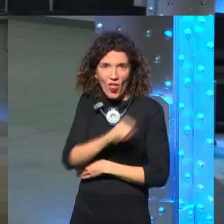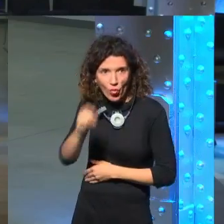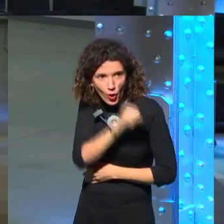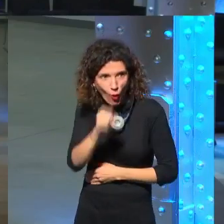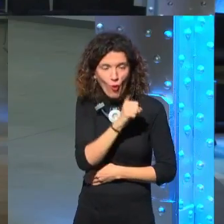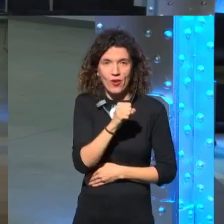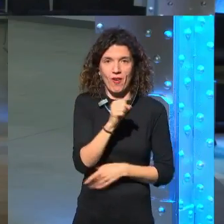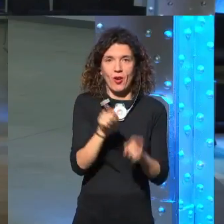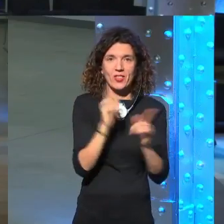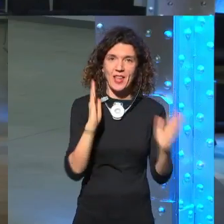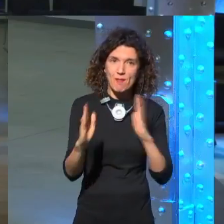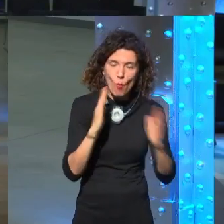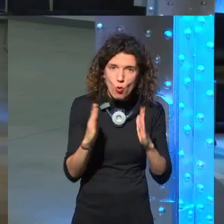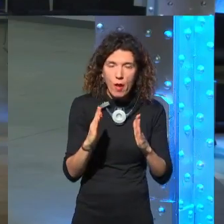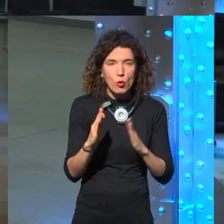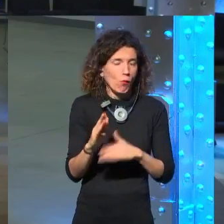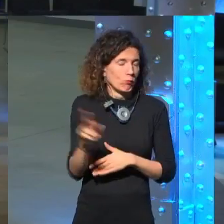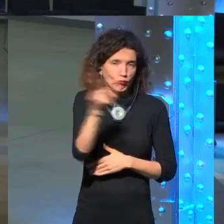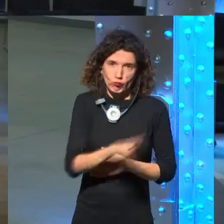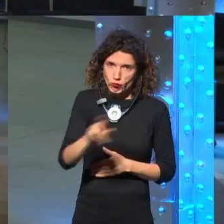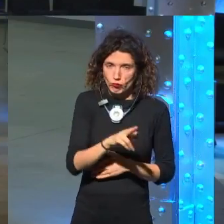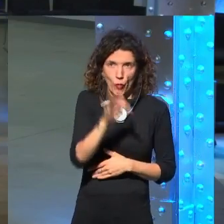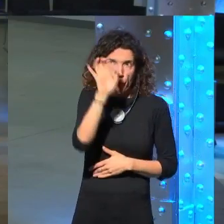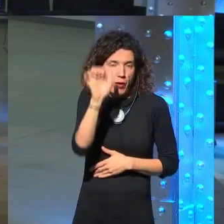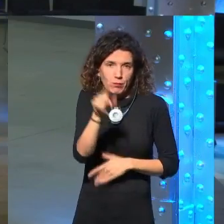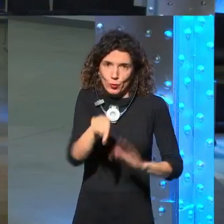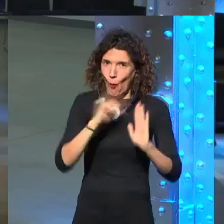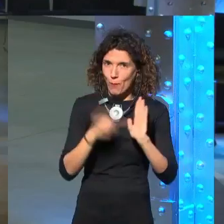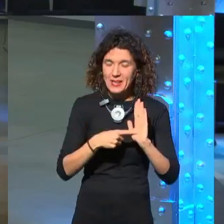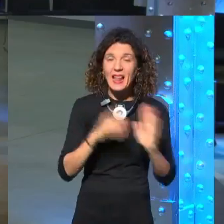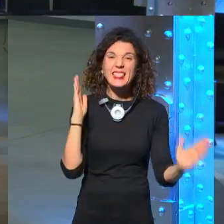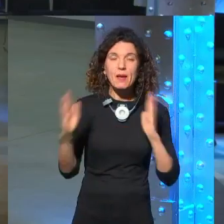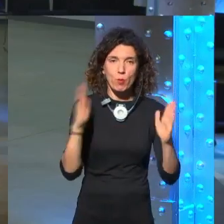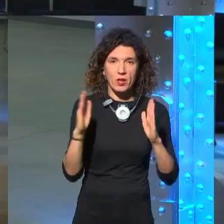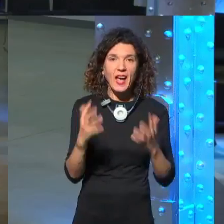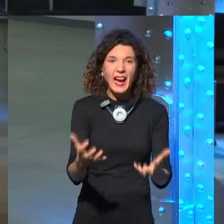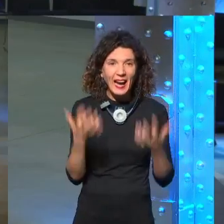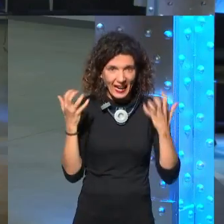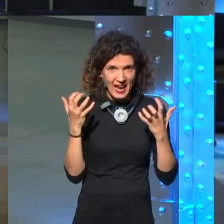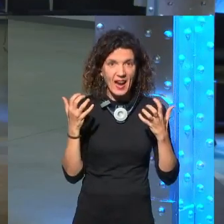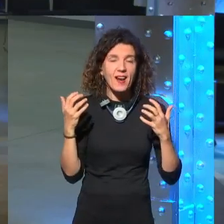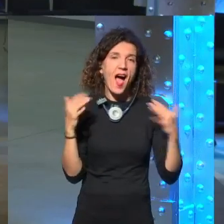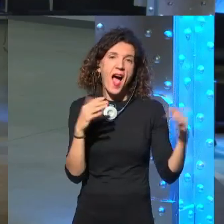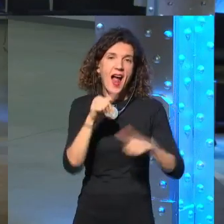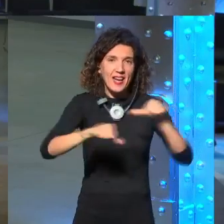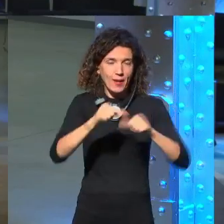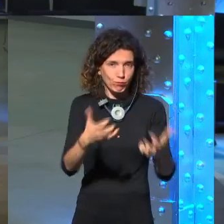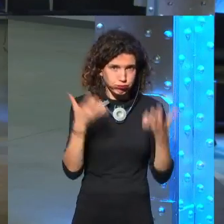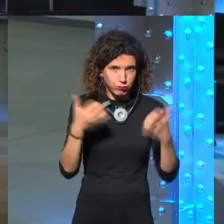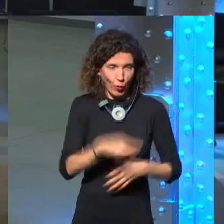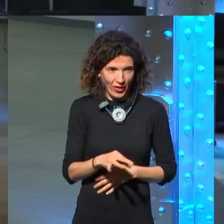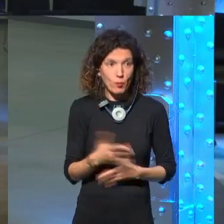season I reaffirm my faith. This is a season when we're going to win the Premiership. But like any good religion, my faith